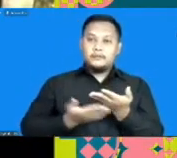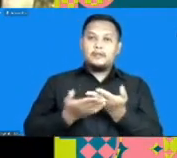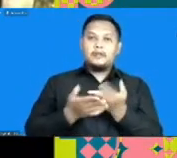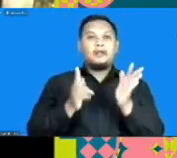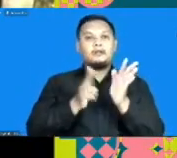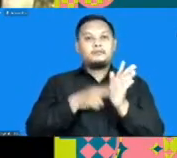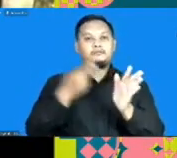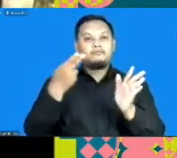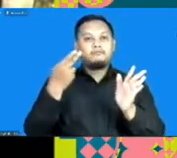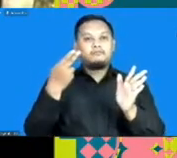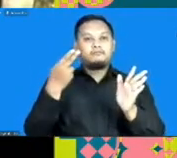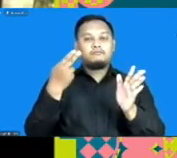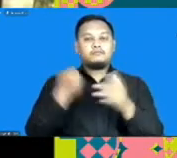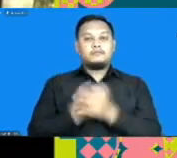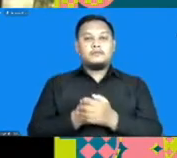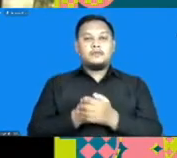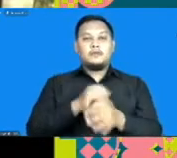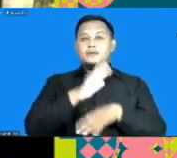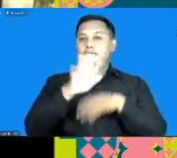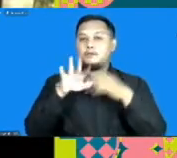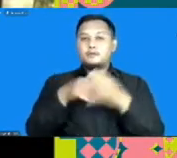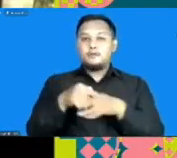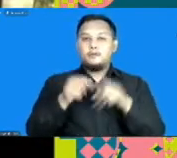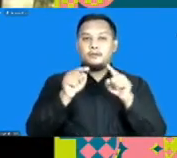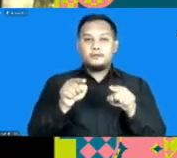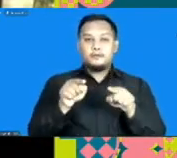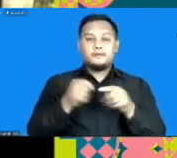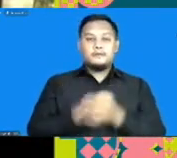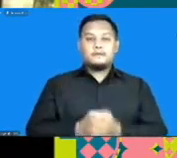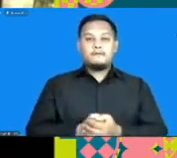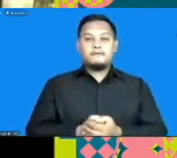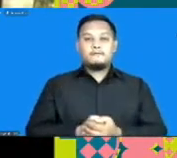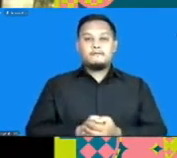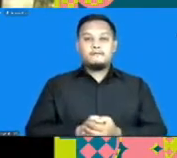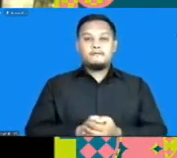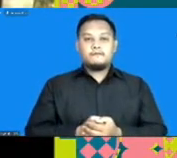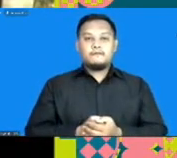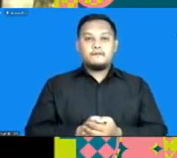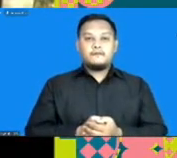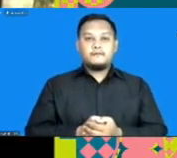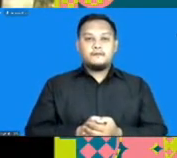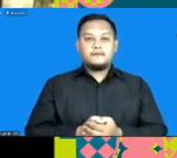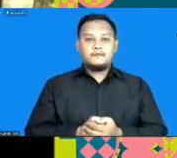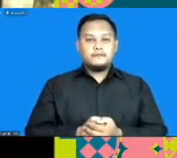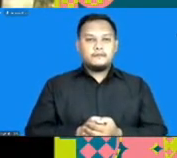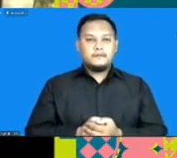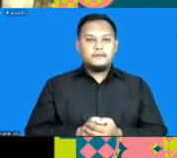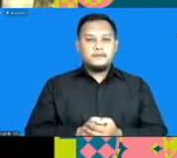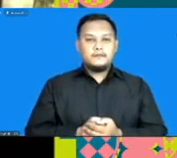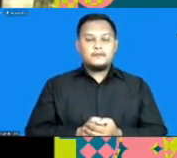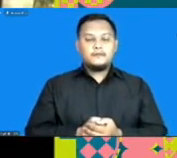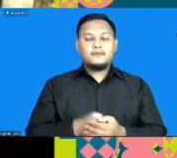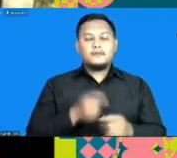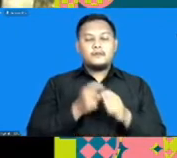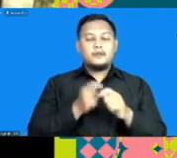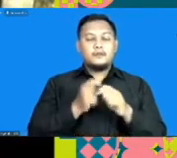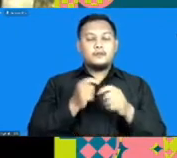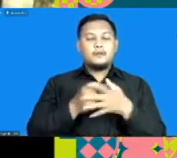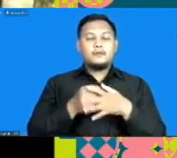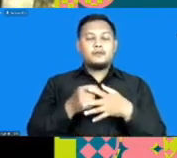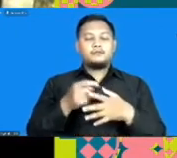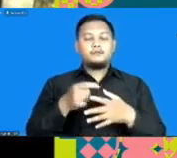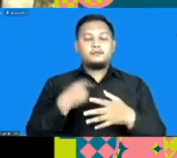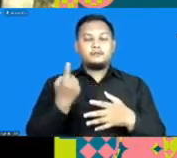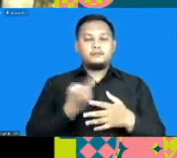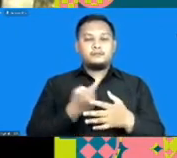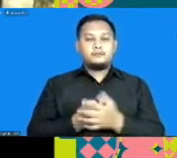as Ibu Tuki here describe acceptance within a specific entity or organization, but